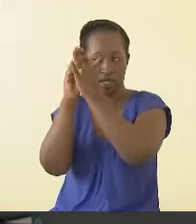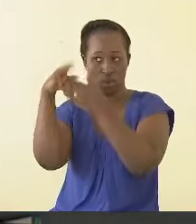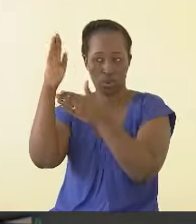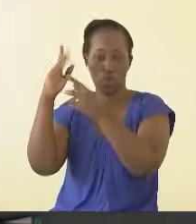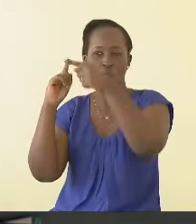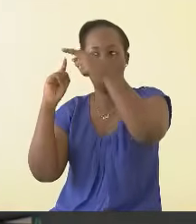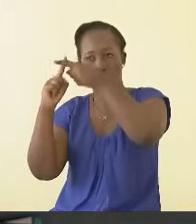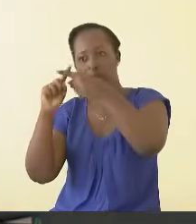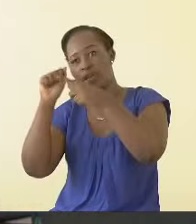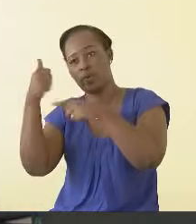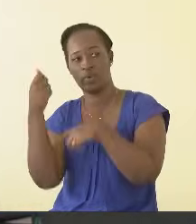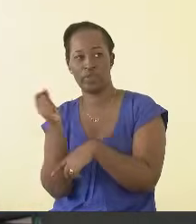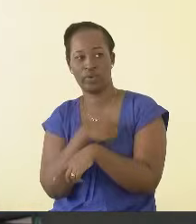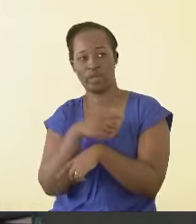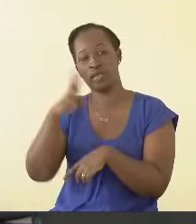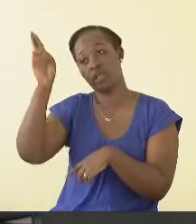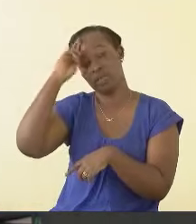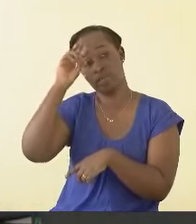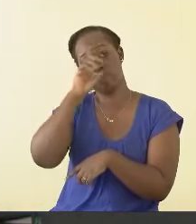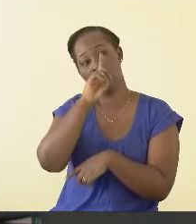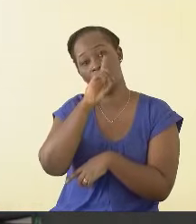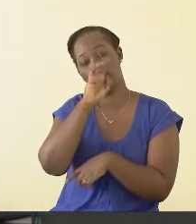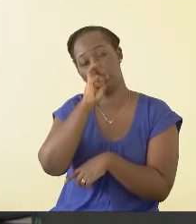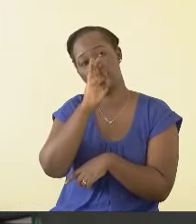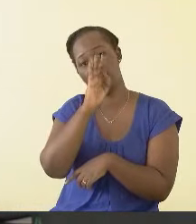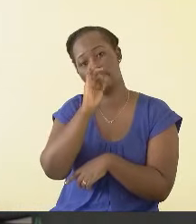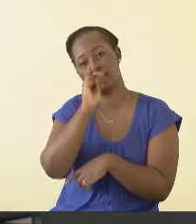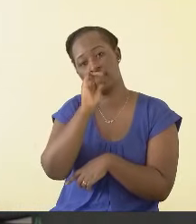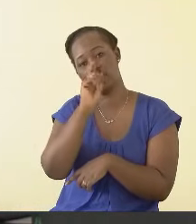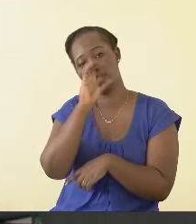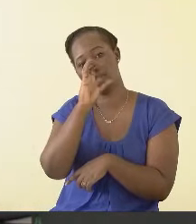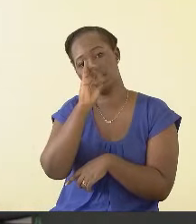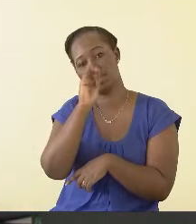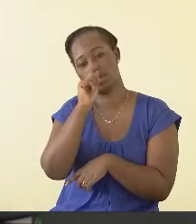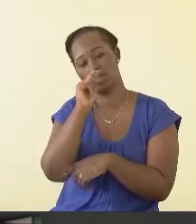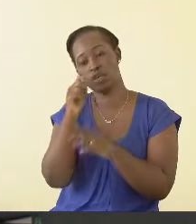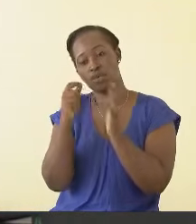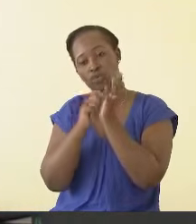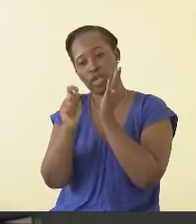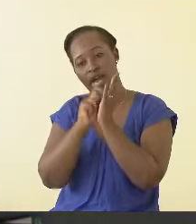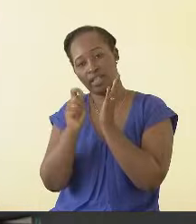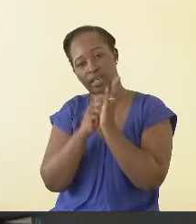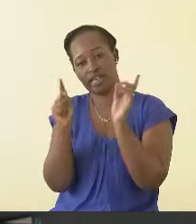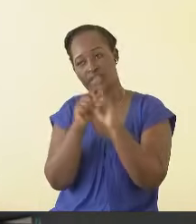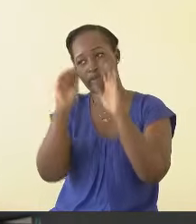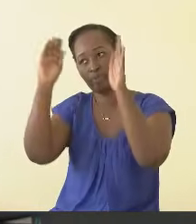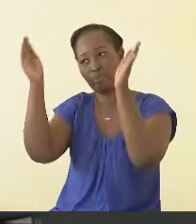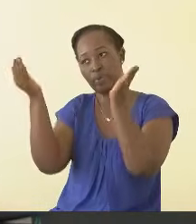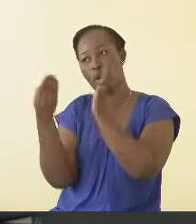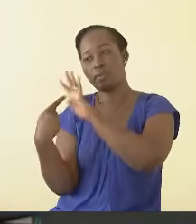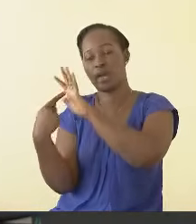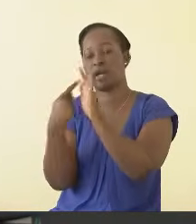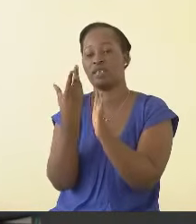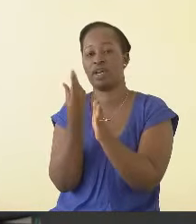And remember that deficit, we put it in brackets, and it reduces the cash inflows of that